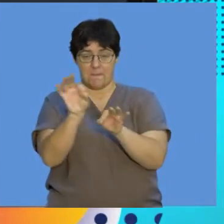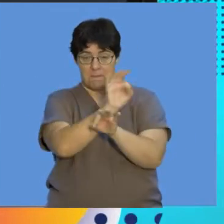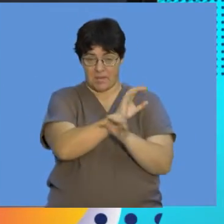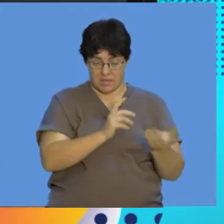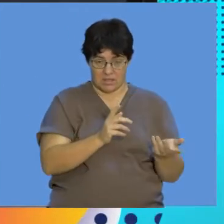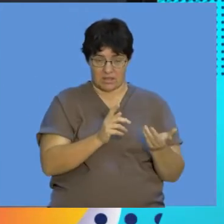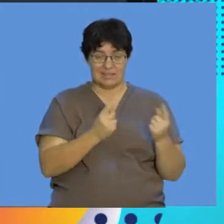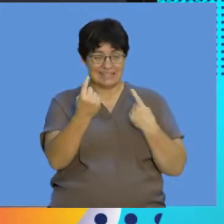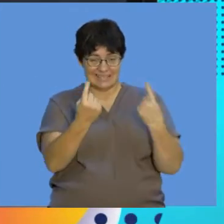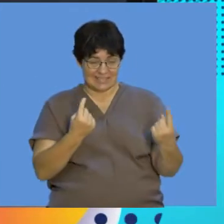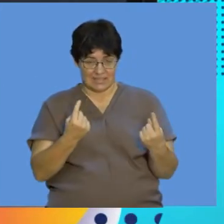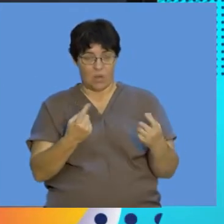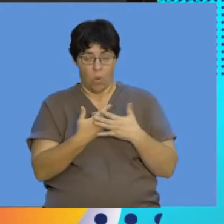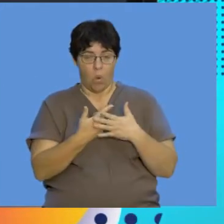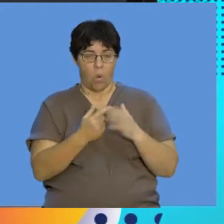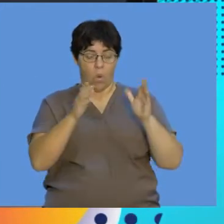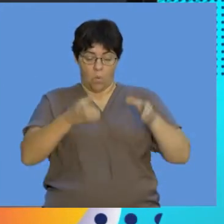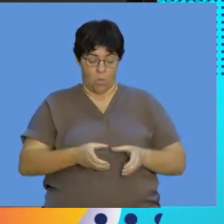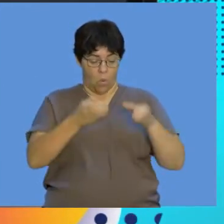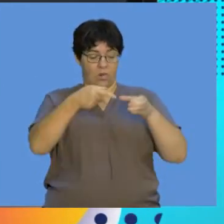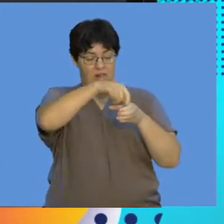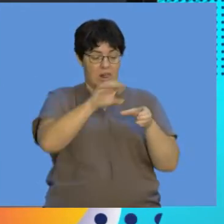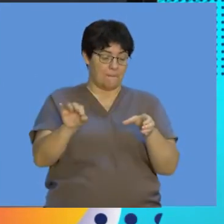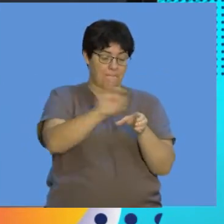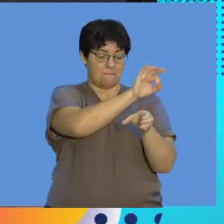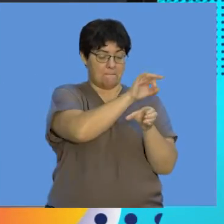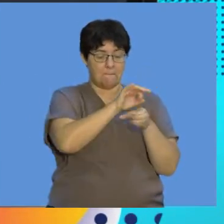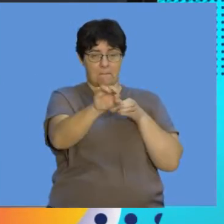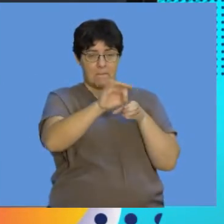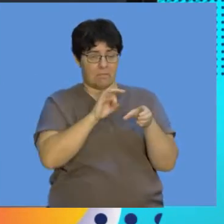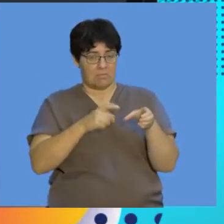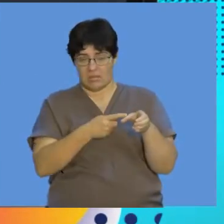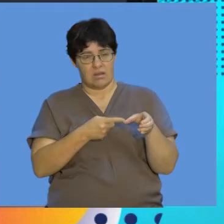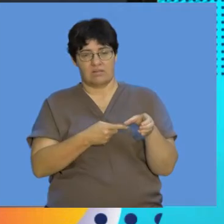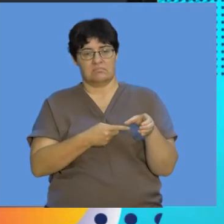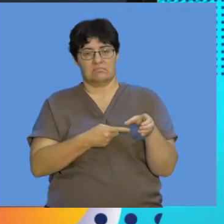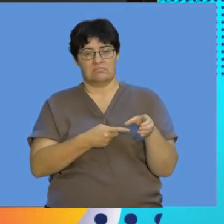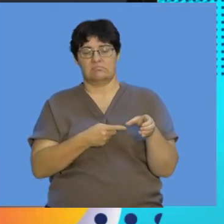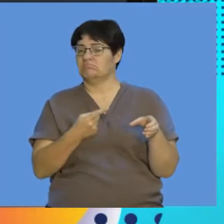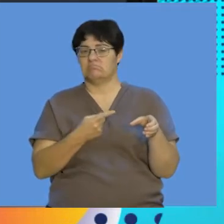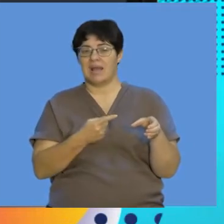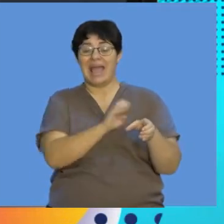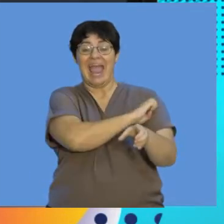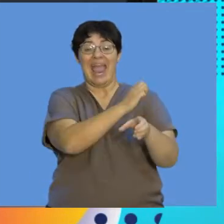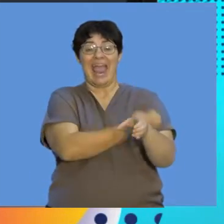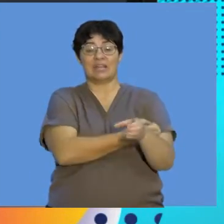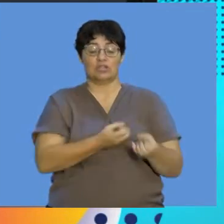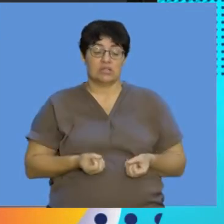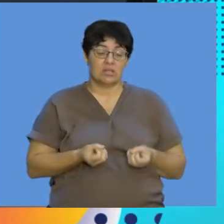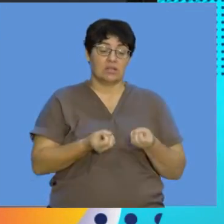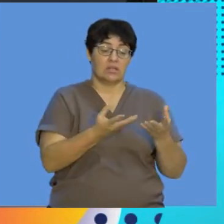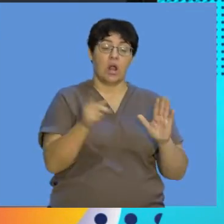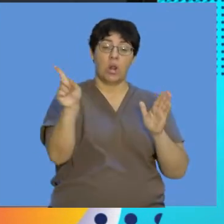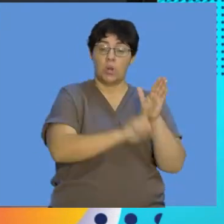and the container walls, these collisions are actually do not result in loss of energy, and we say